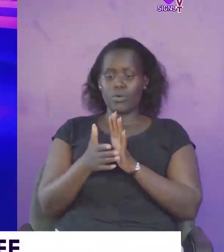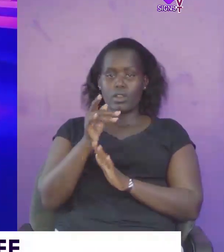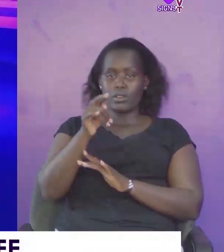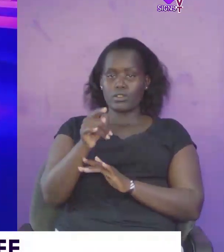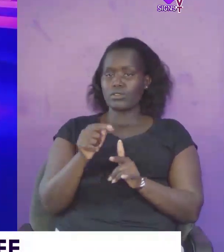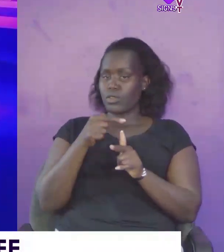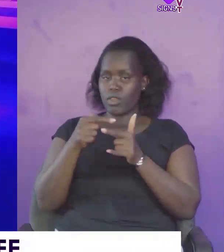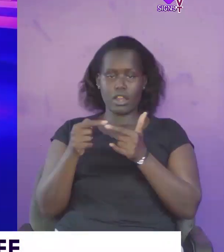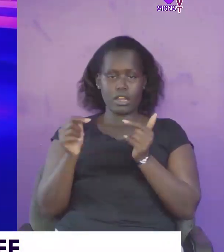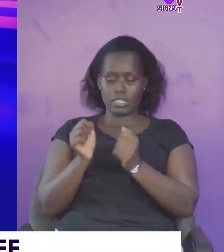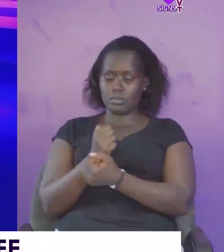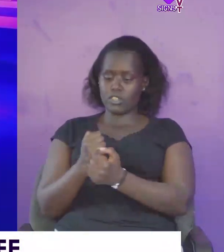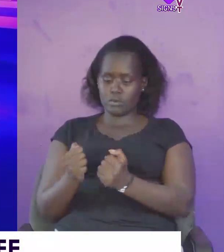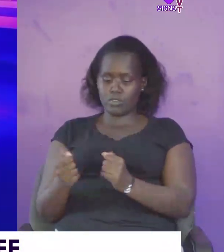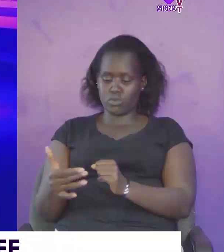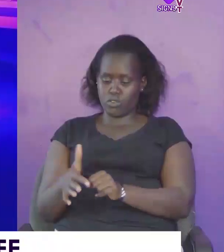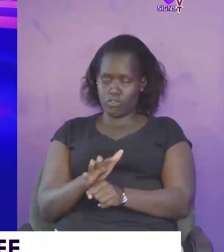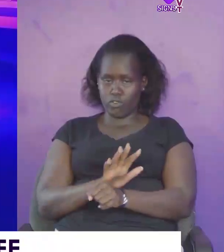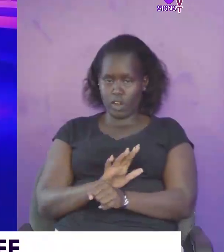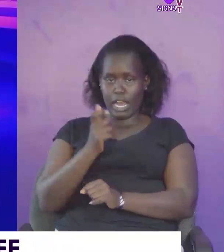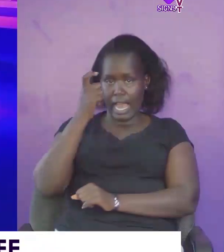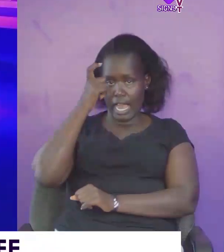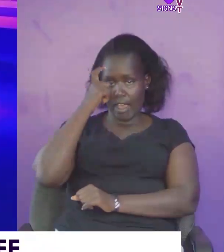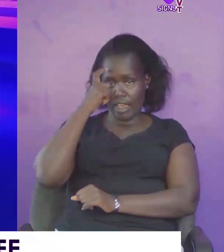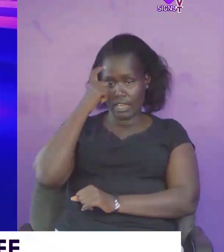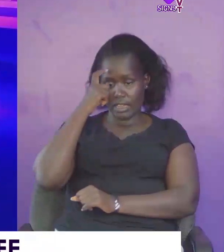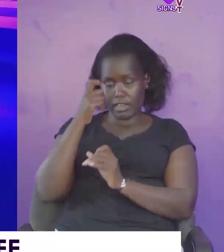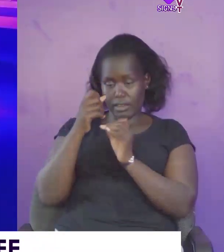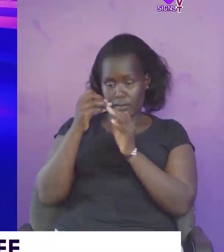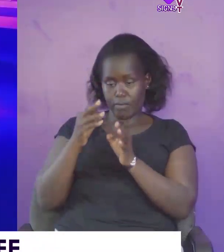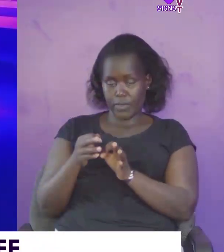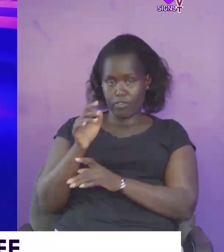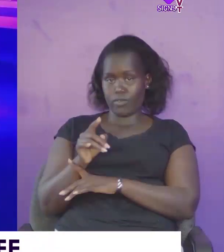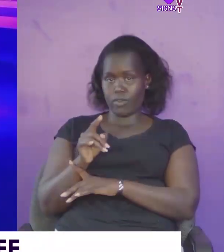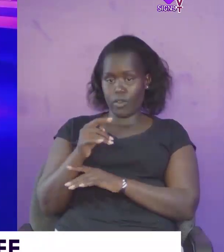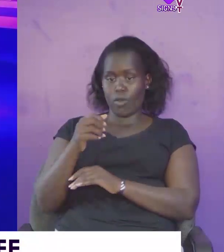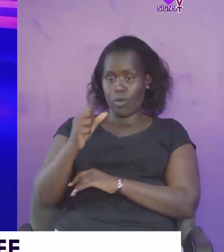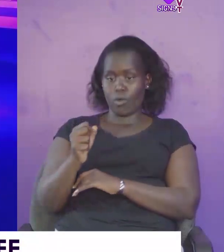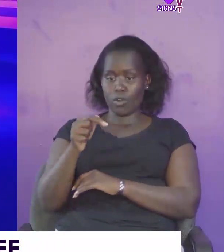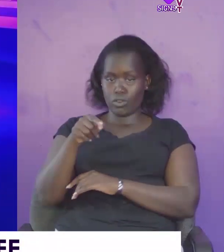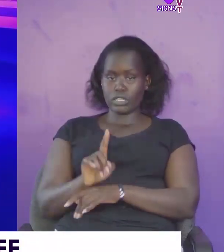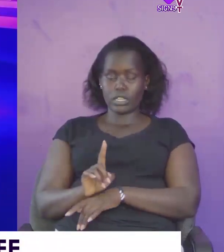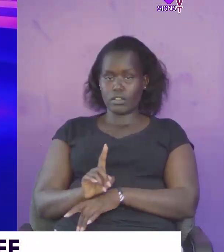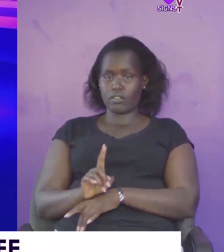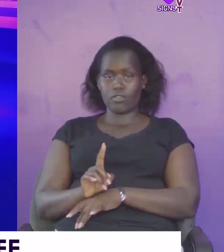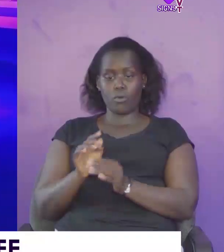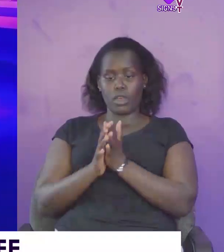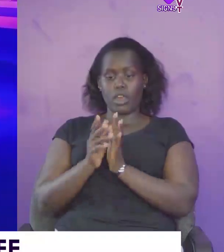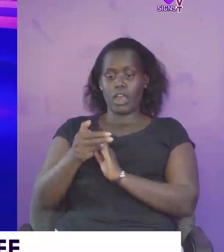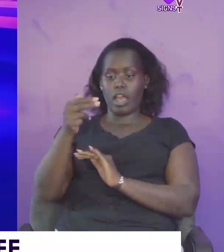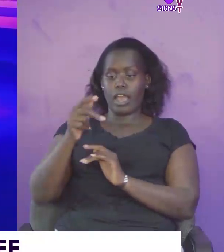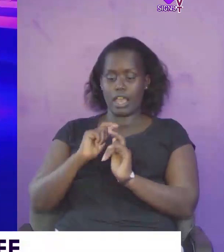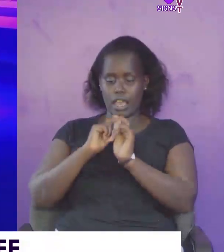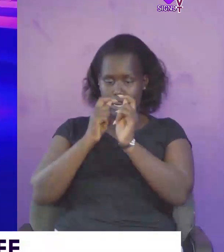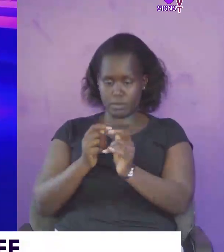it's it cannot be complete. So I think if you hold yourself in high regard, that without you the puzzle